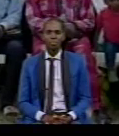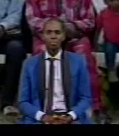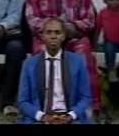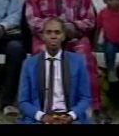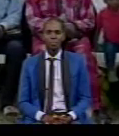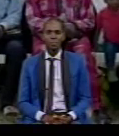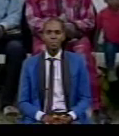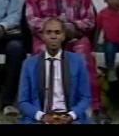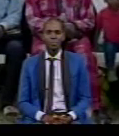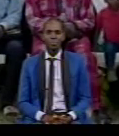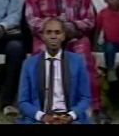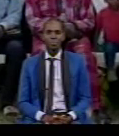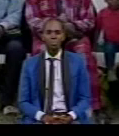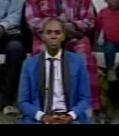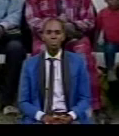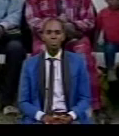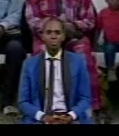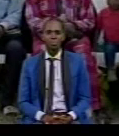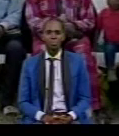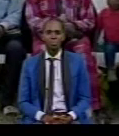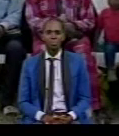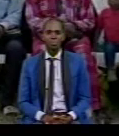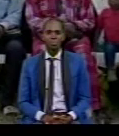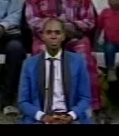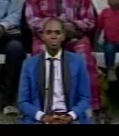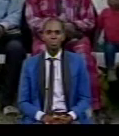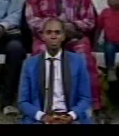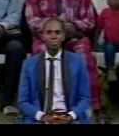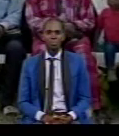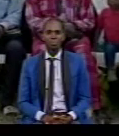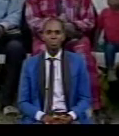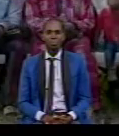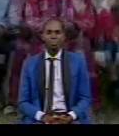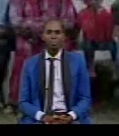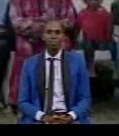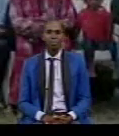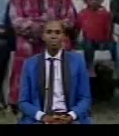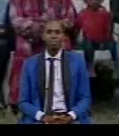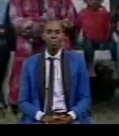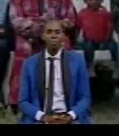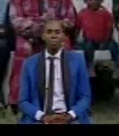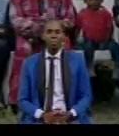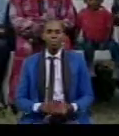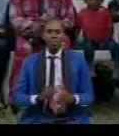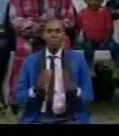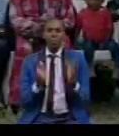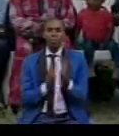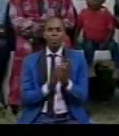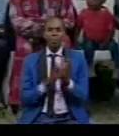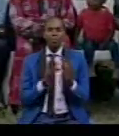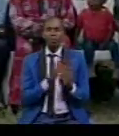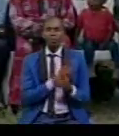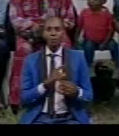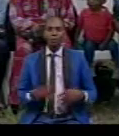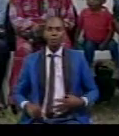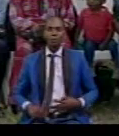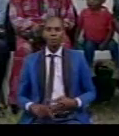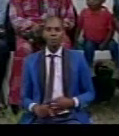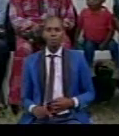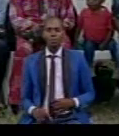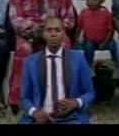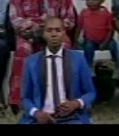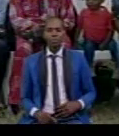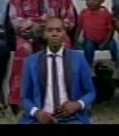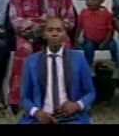return the shirt to me with a humble heart. I was a thief.